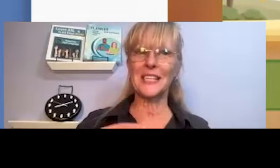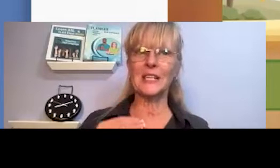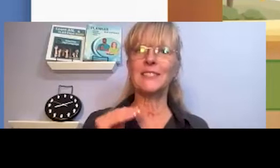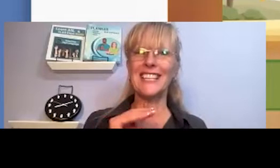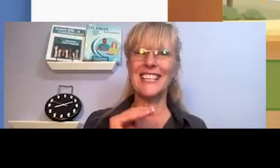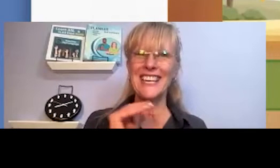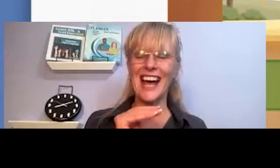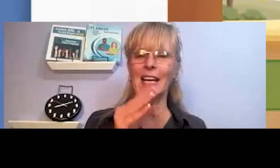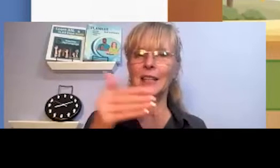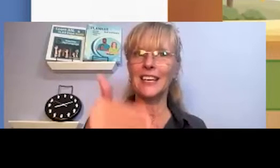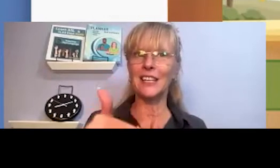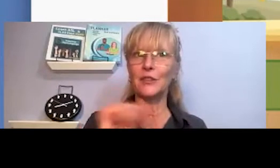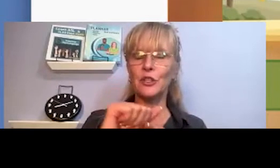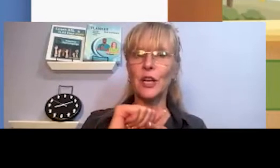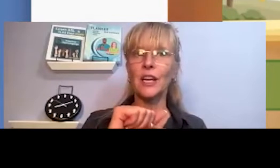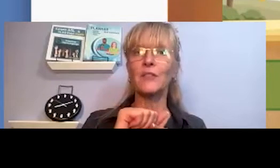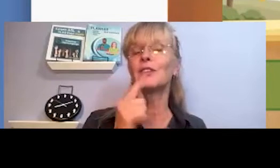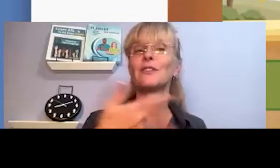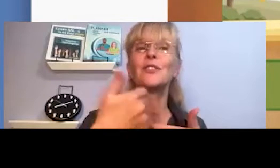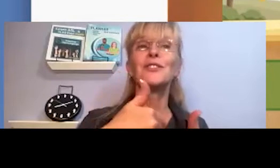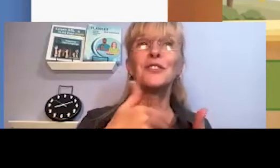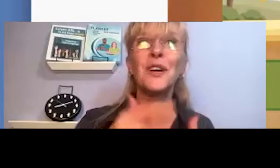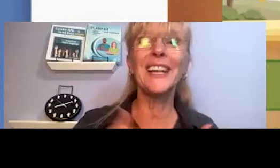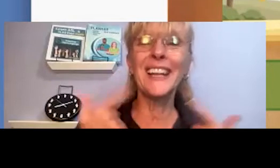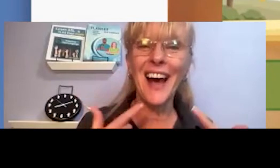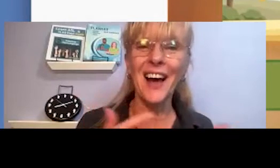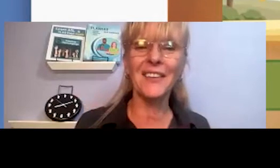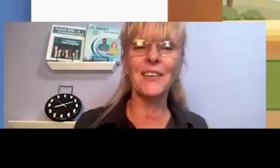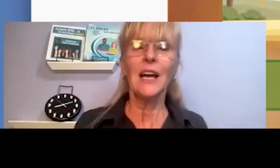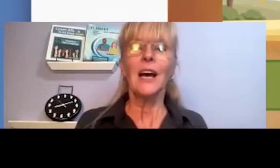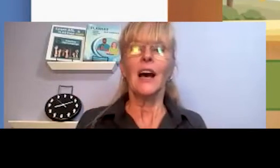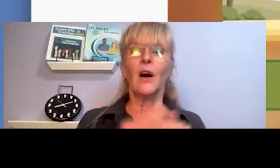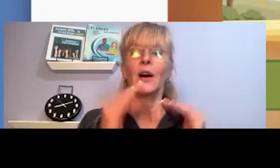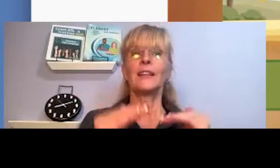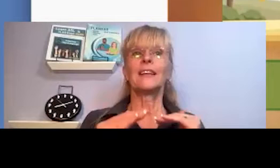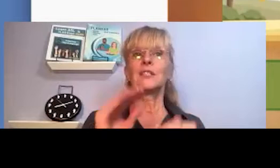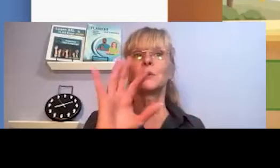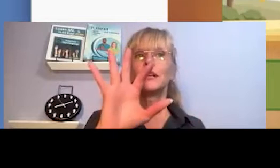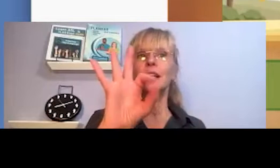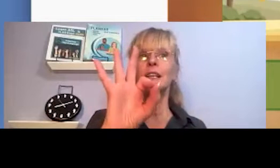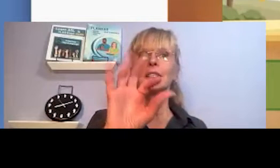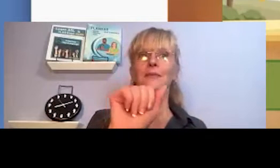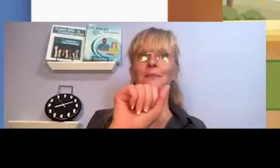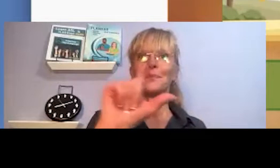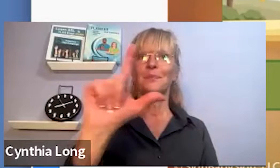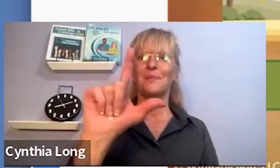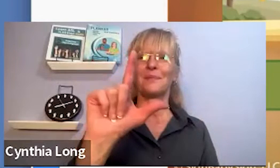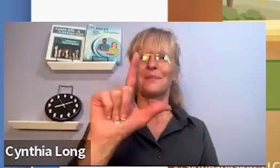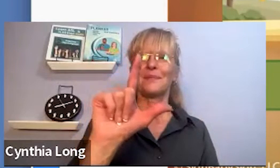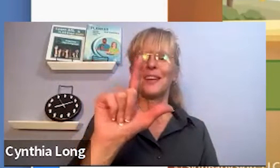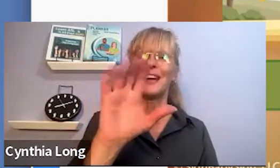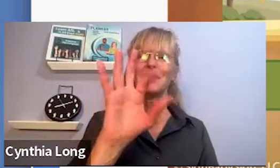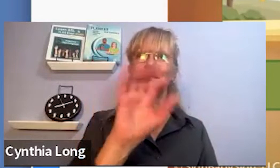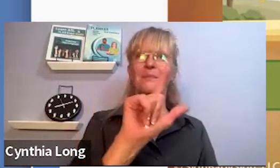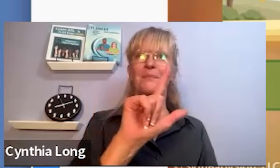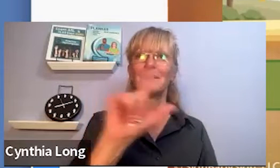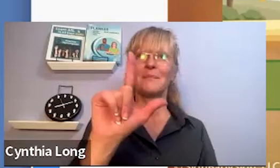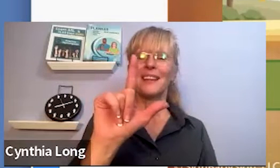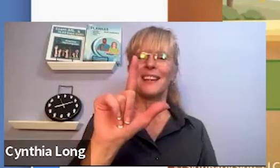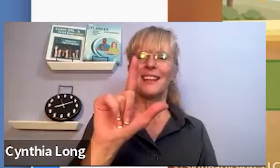going to receive tonight at the end of your training for those who have joined live. All right, the next word is,